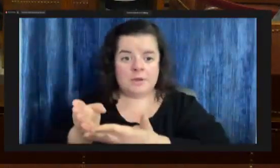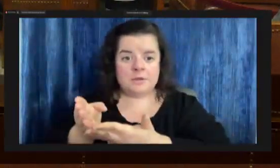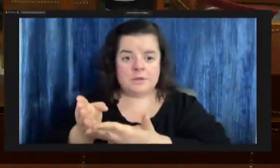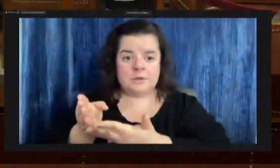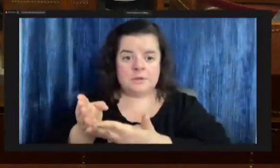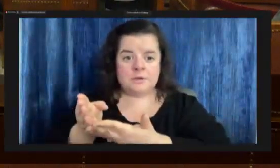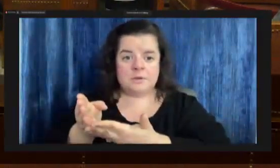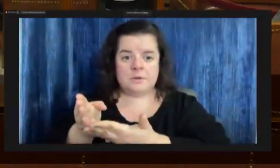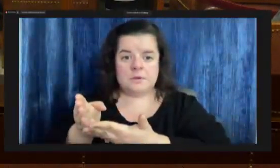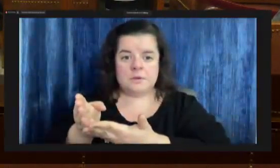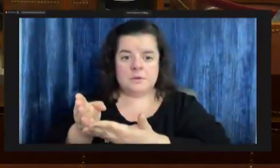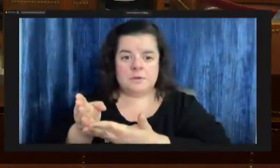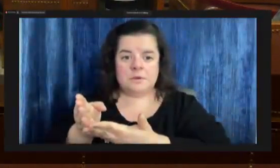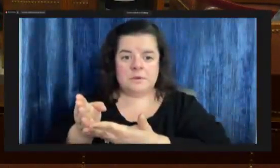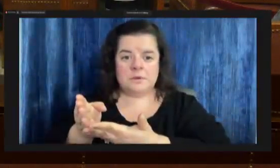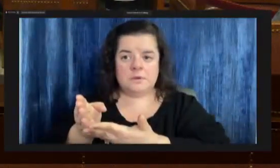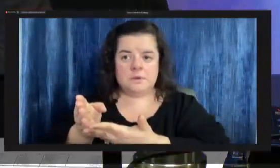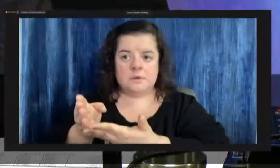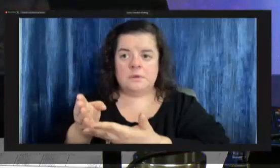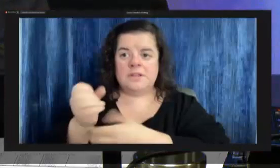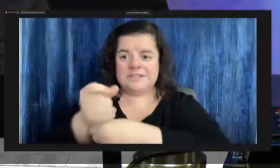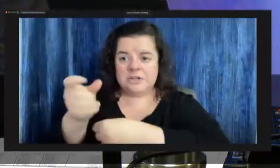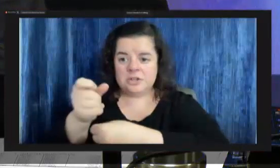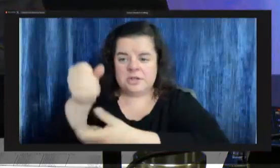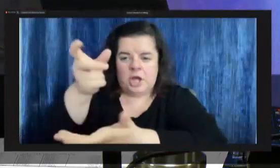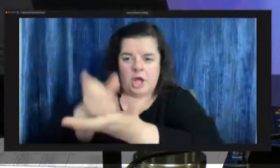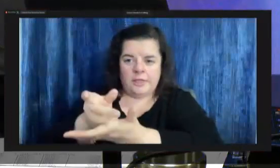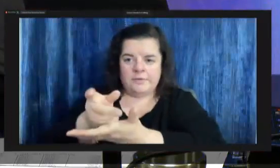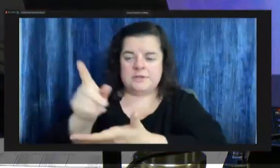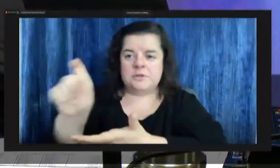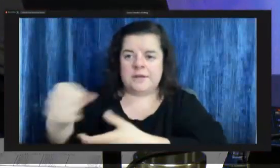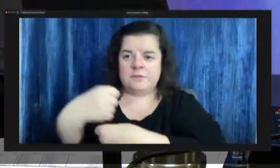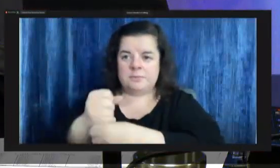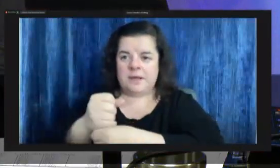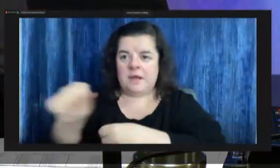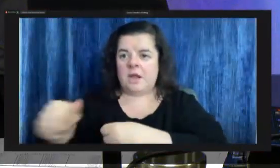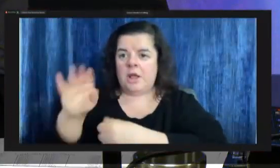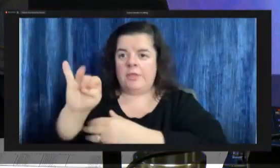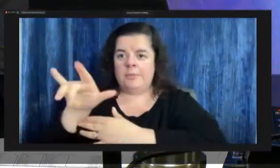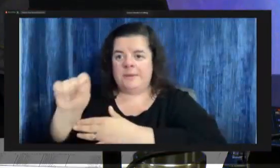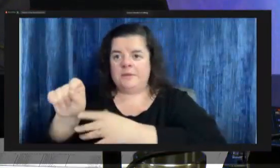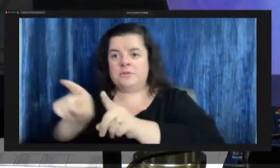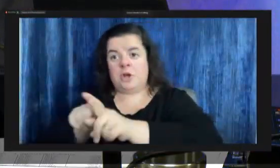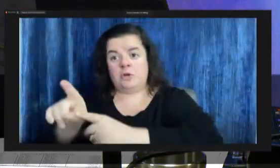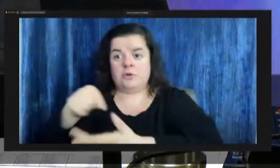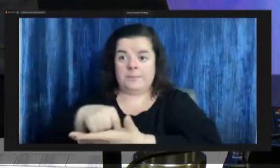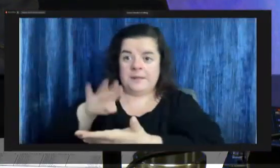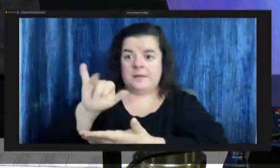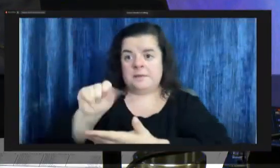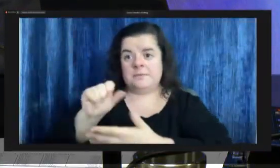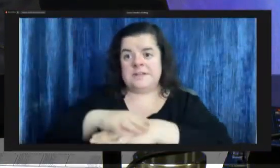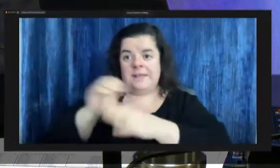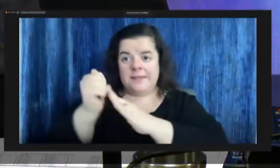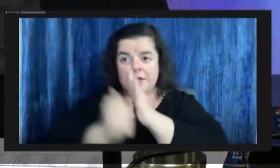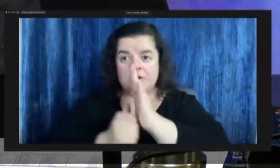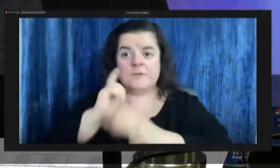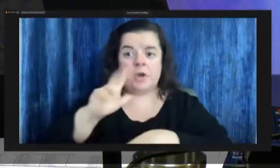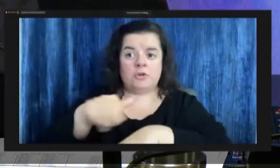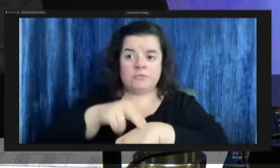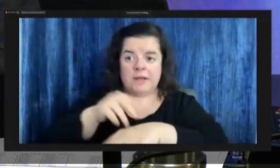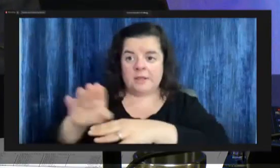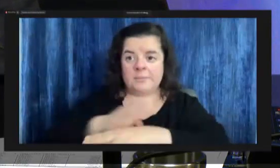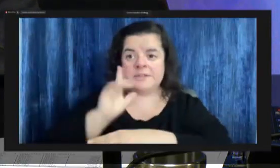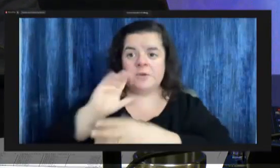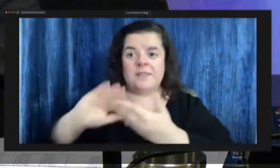are the yearly authorizations that we have to make. And we also have just other bills, period, that are all on the agenda that are just the regular business of the city.